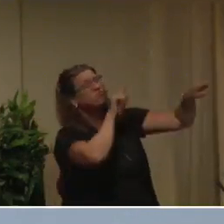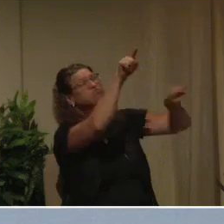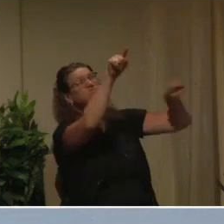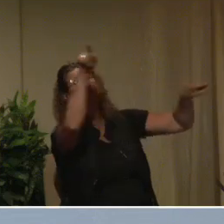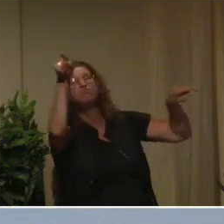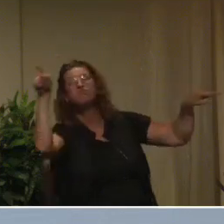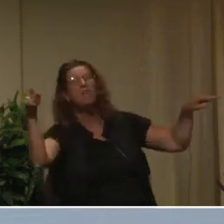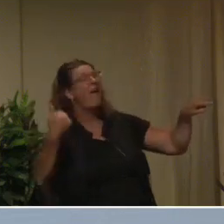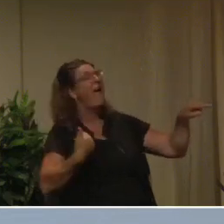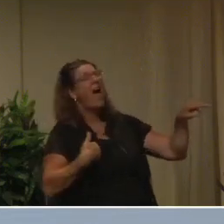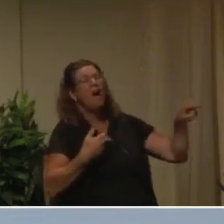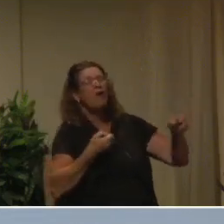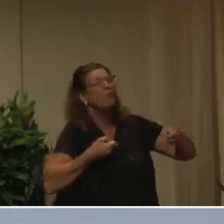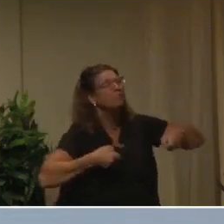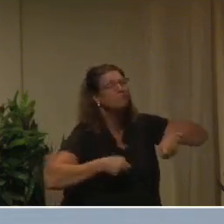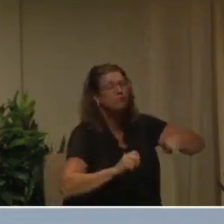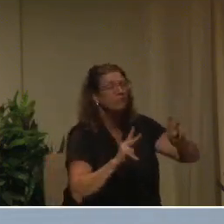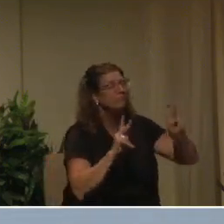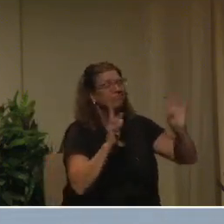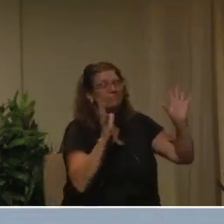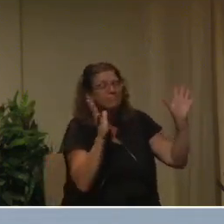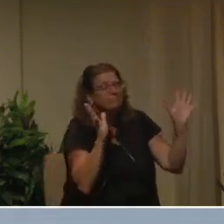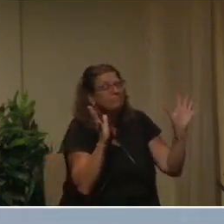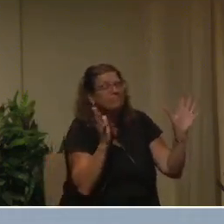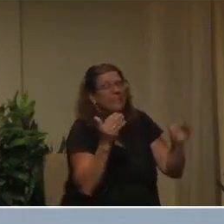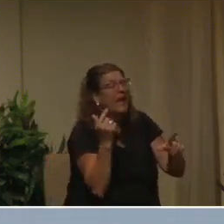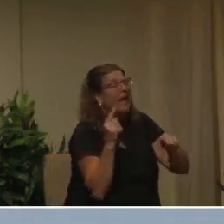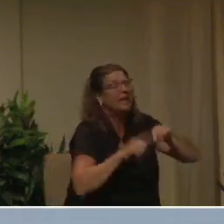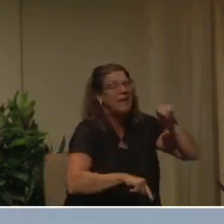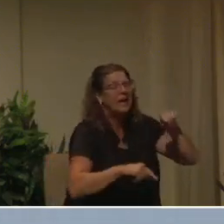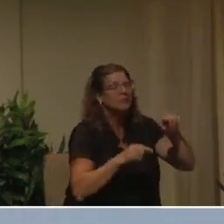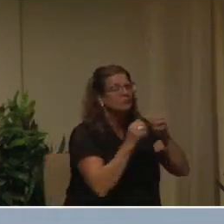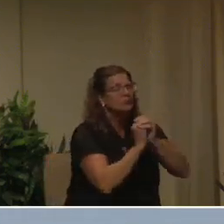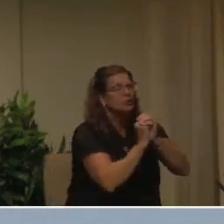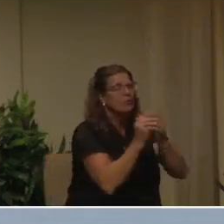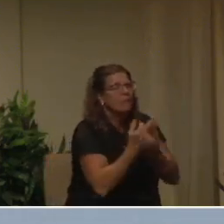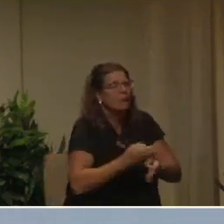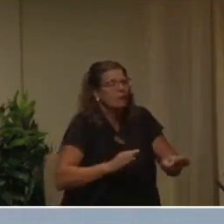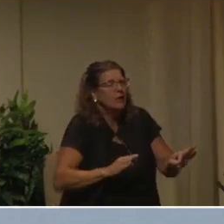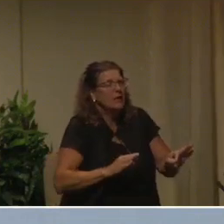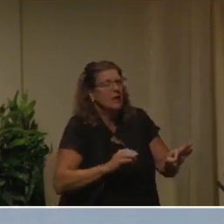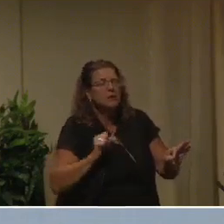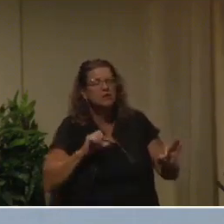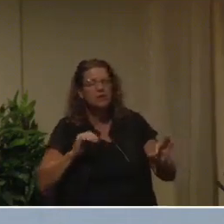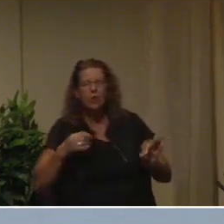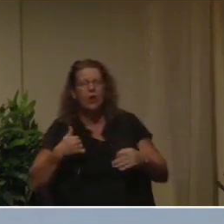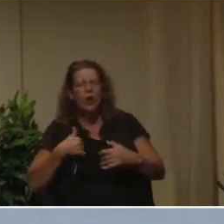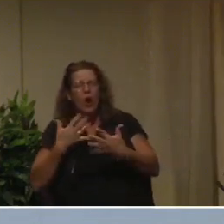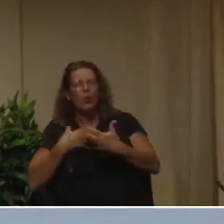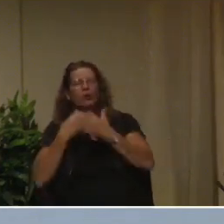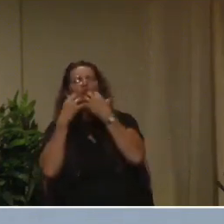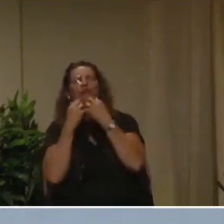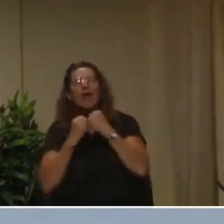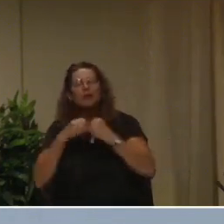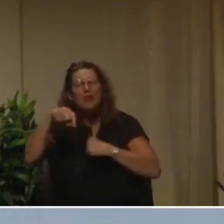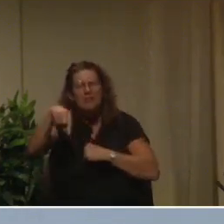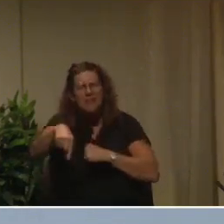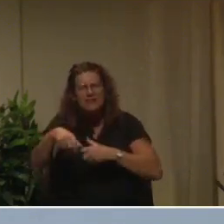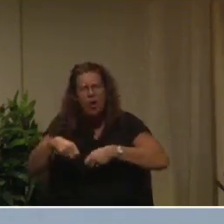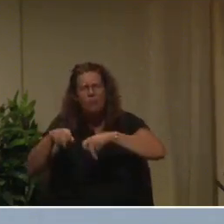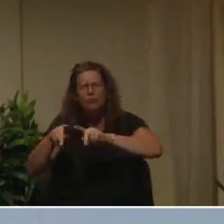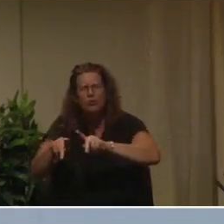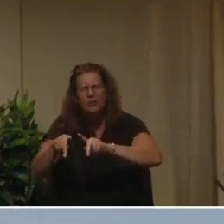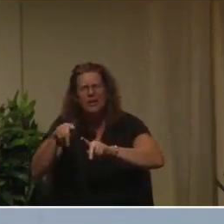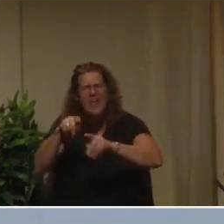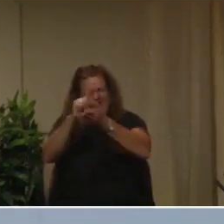privilege. And Father, we never want to take it for granted. And so just thank you that we could be together